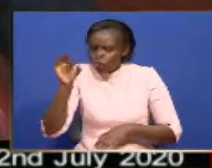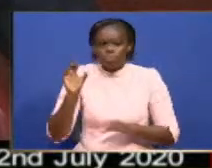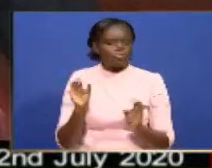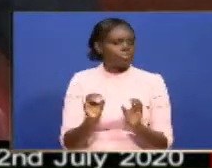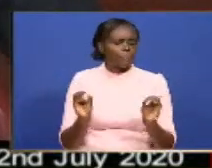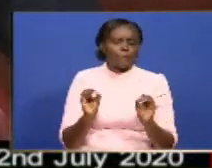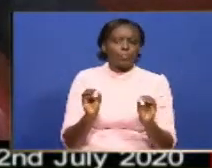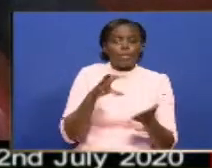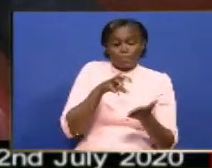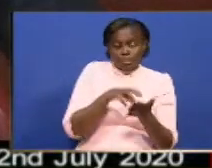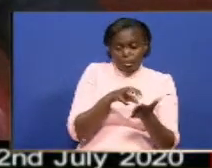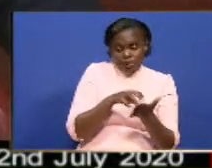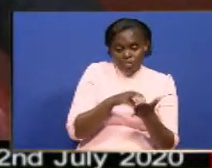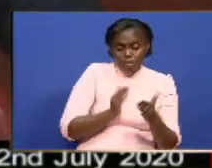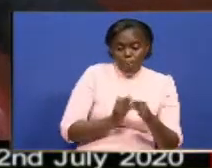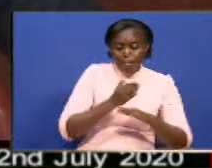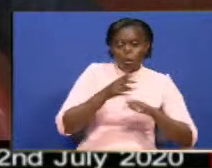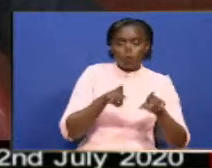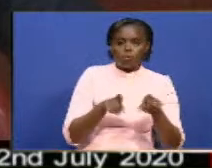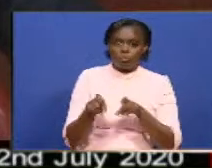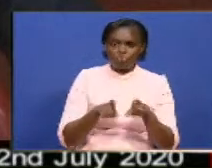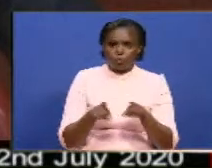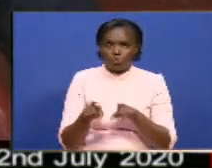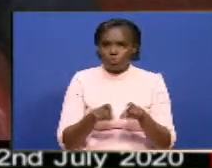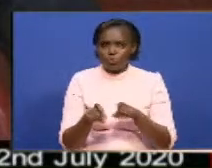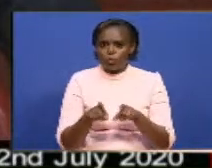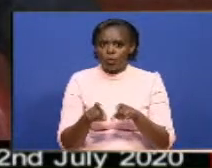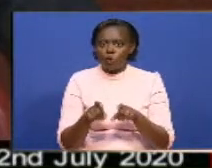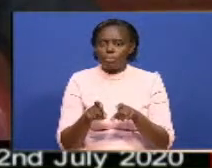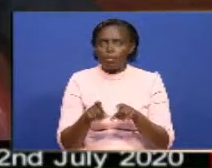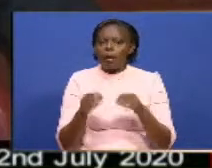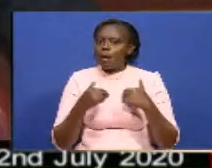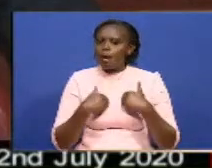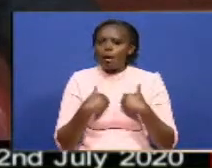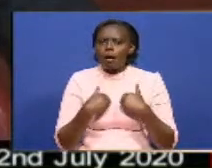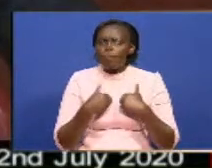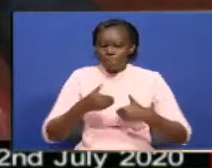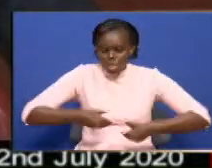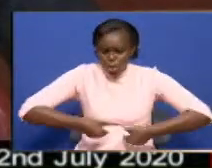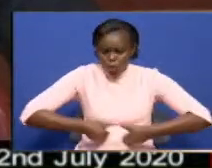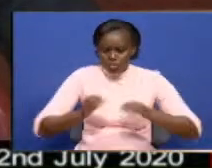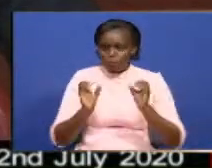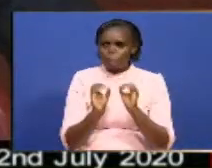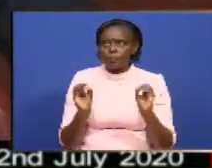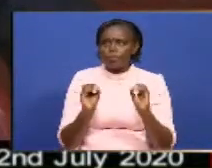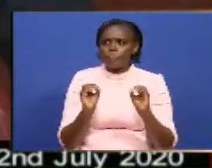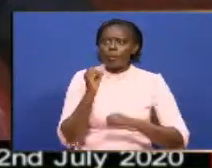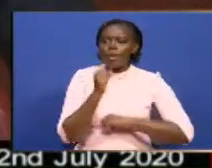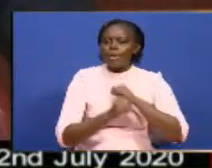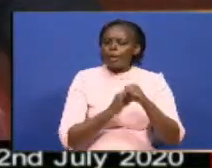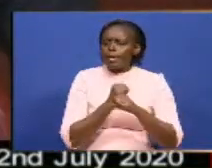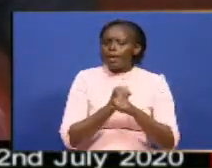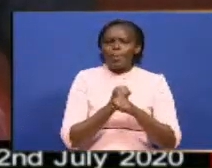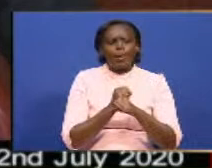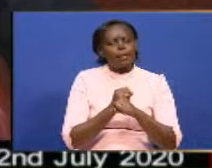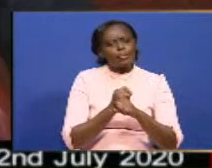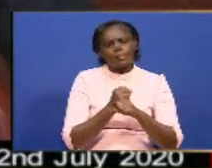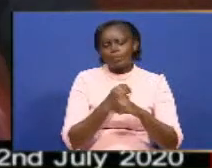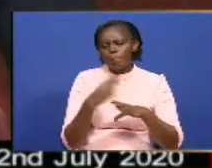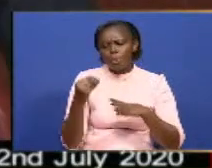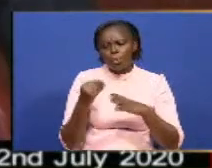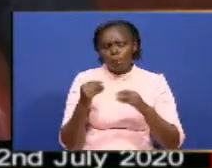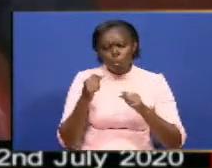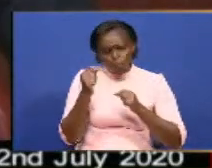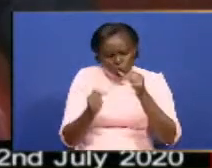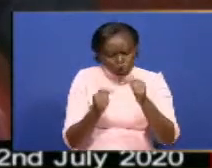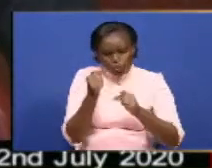but circumstances beyond their control. They are no longer having their youths, their years are running by, so